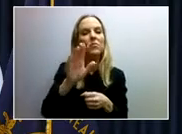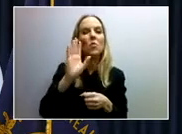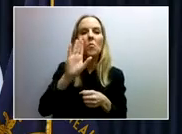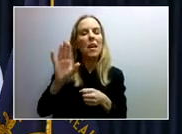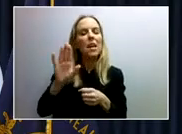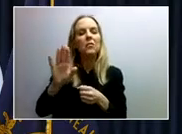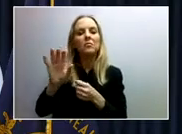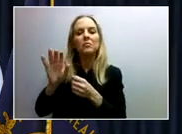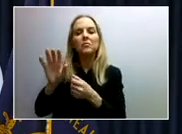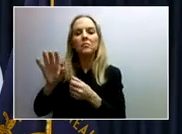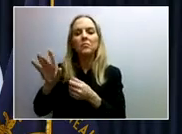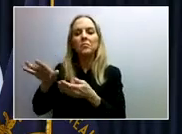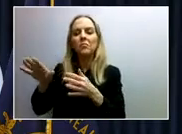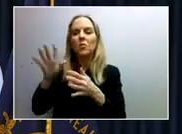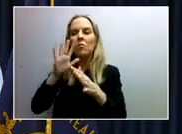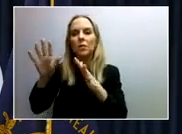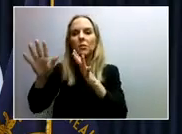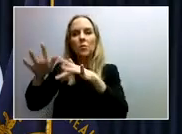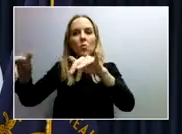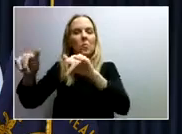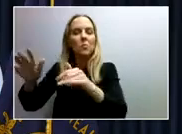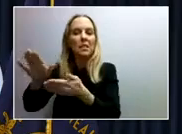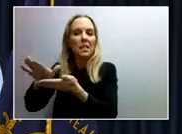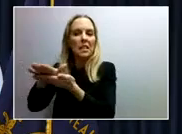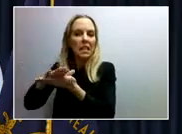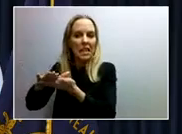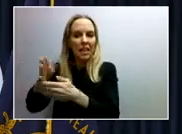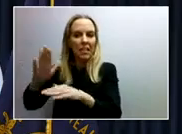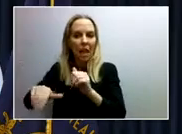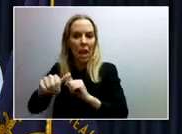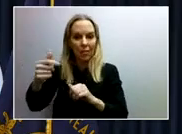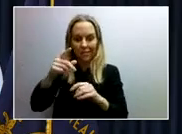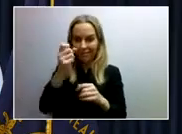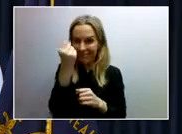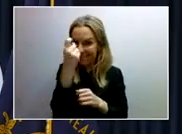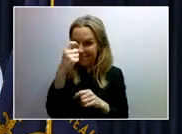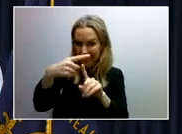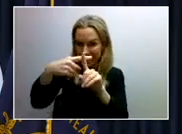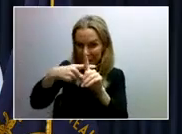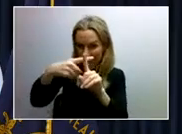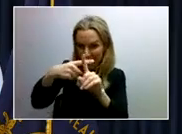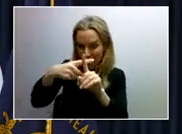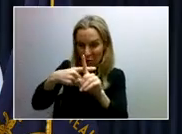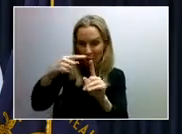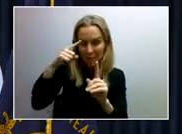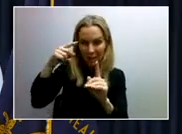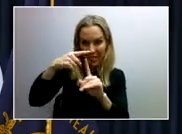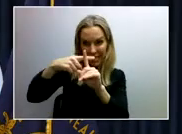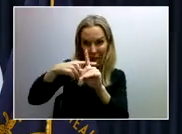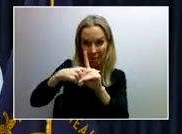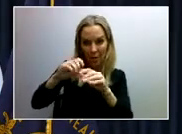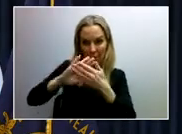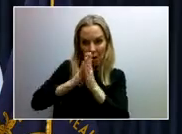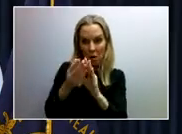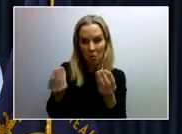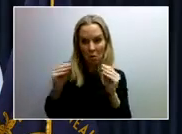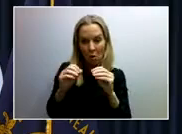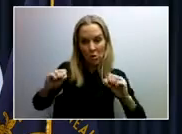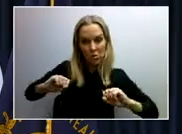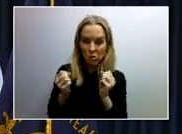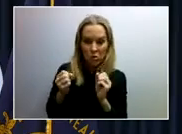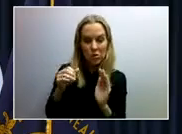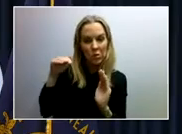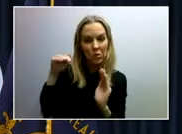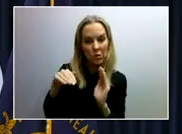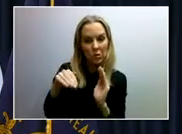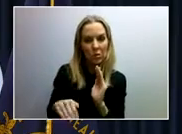than others. And the temperature is also going to have a major impact, because if it drops, a certain amount, then